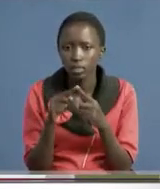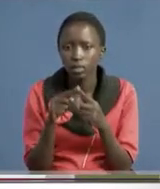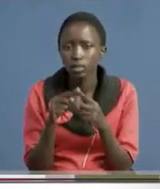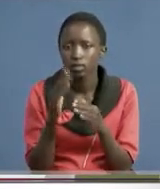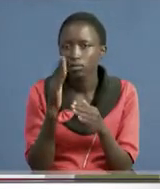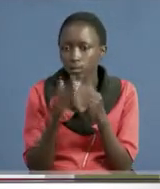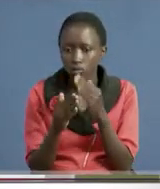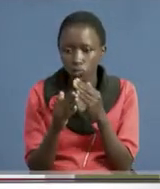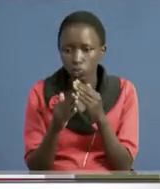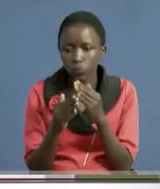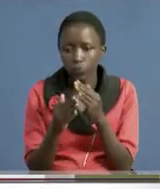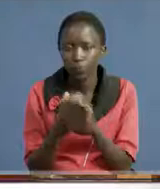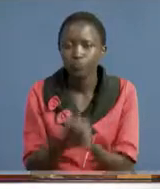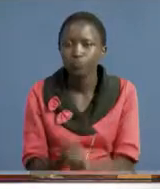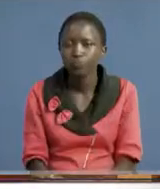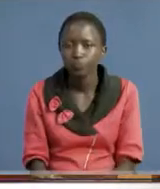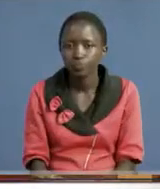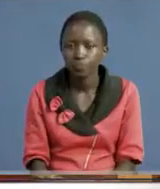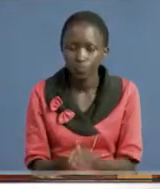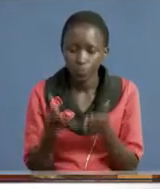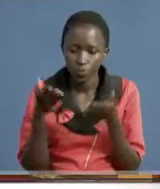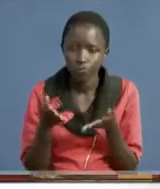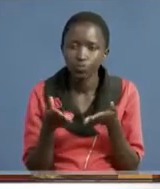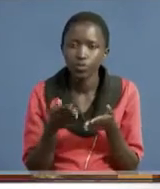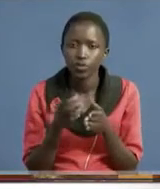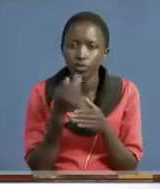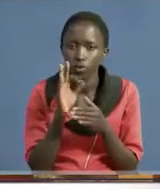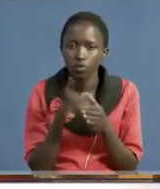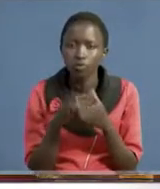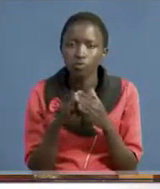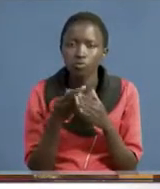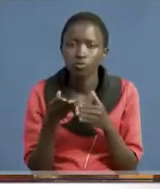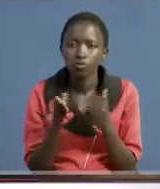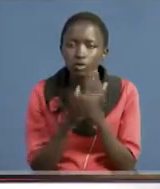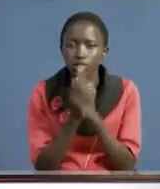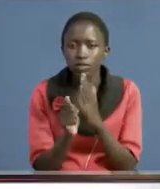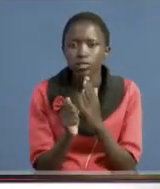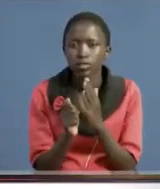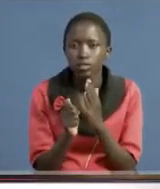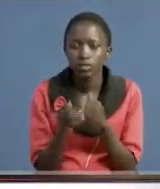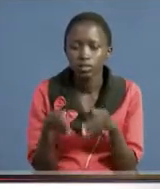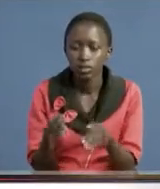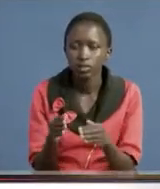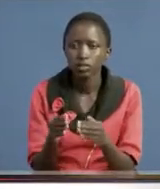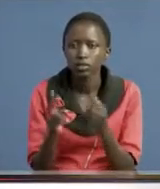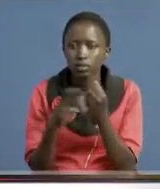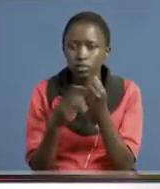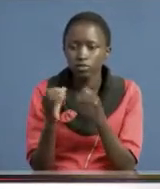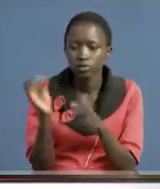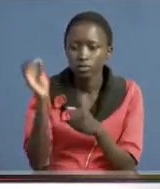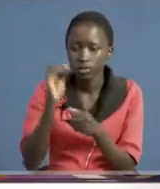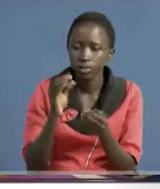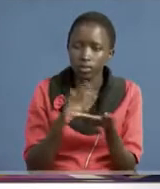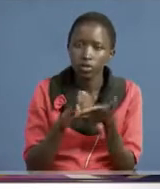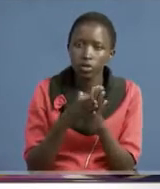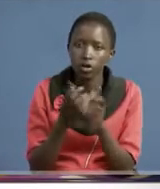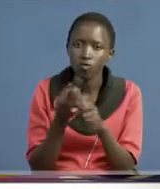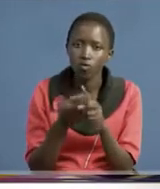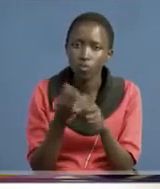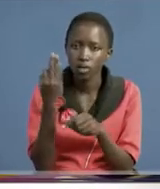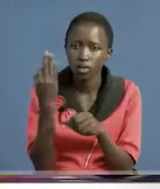stopped updating. Right now, the proportion of skilled delivery in Kakamega has surpassed the 70% mark from a